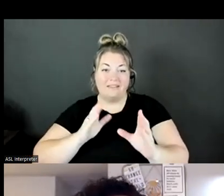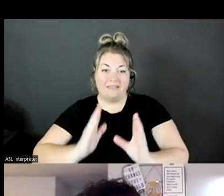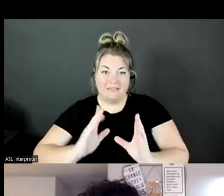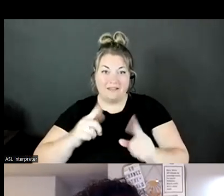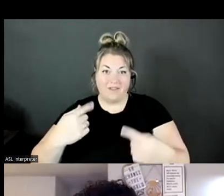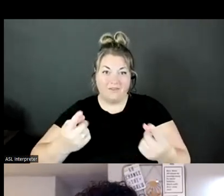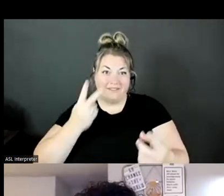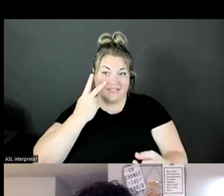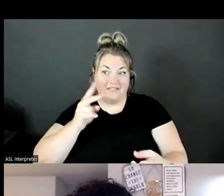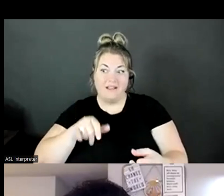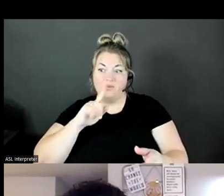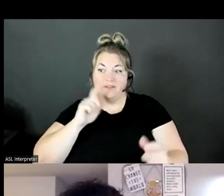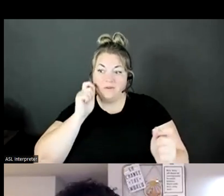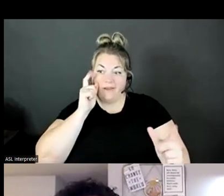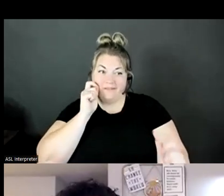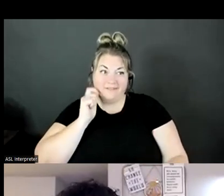very surprising.